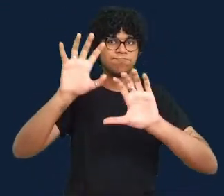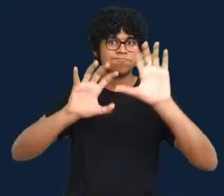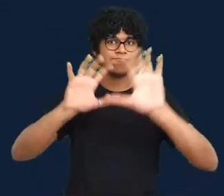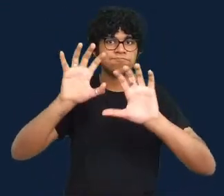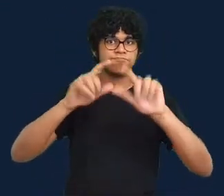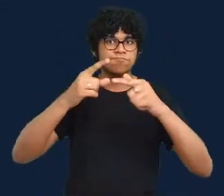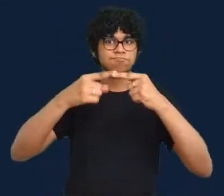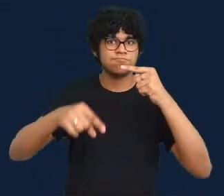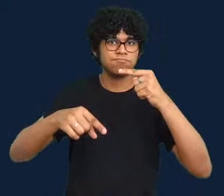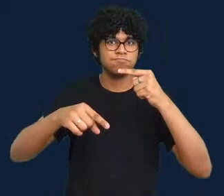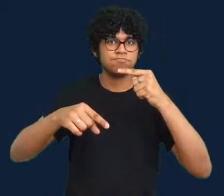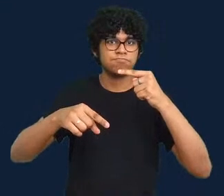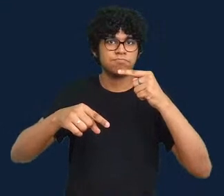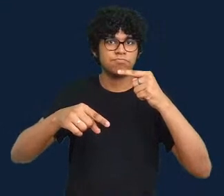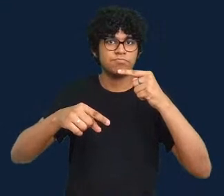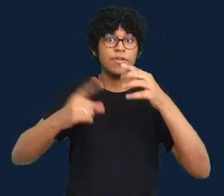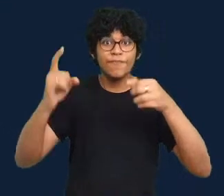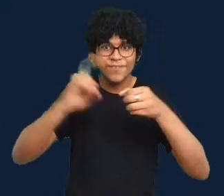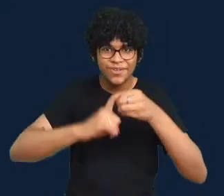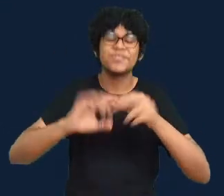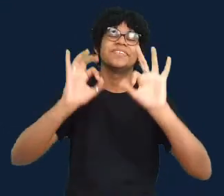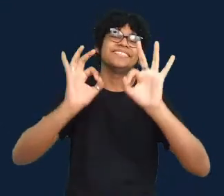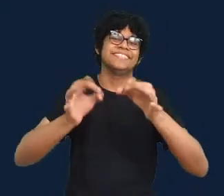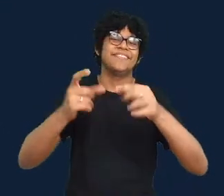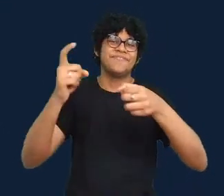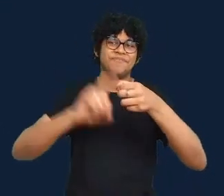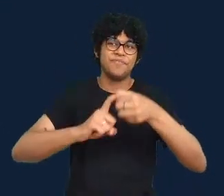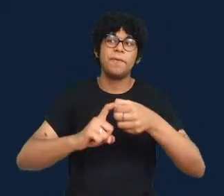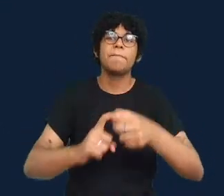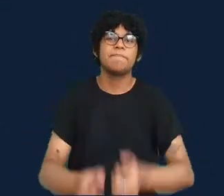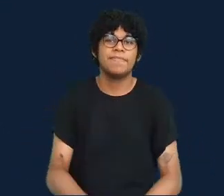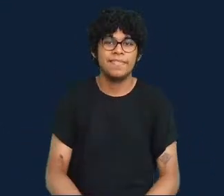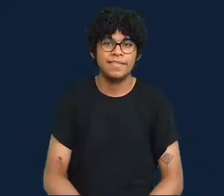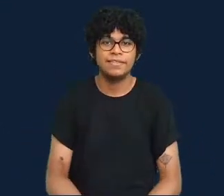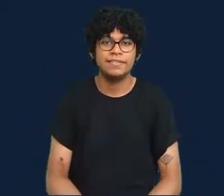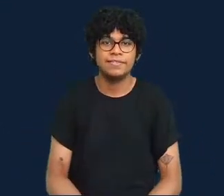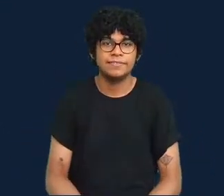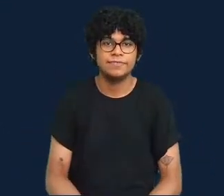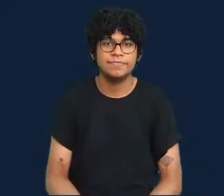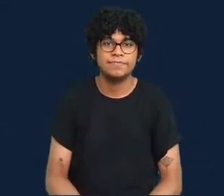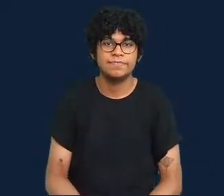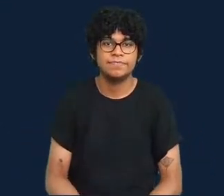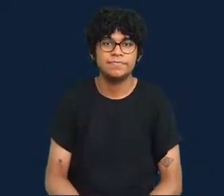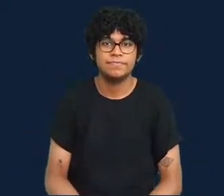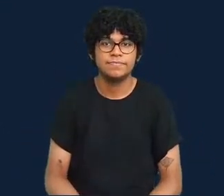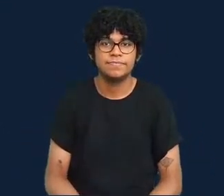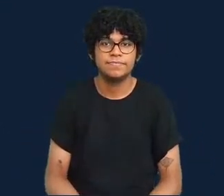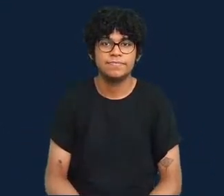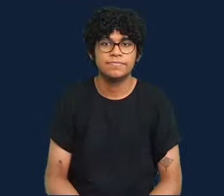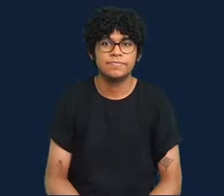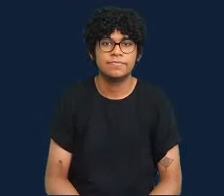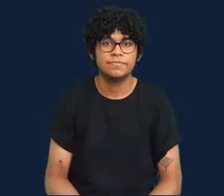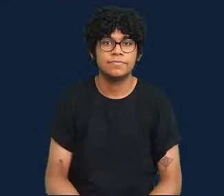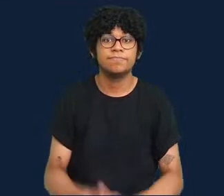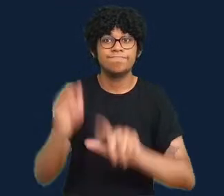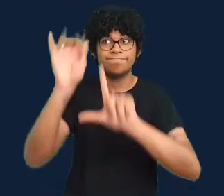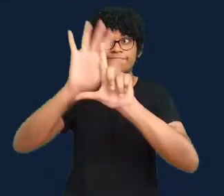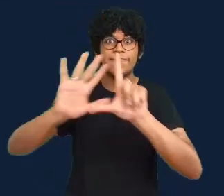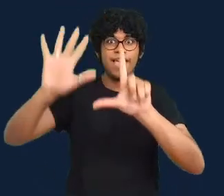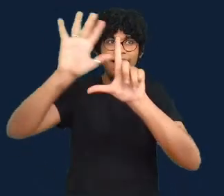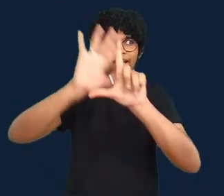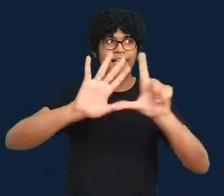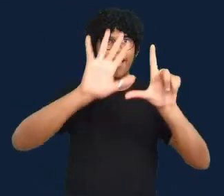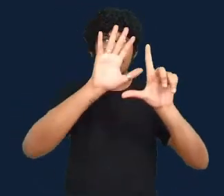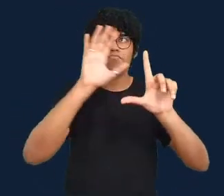Okay. I was saying the Dutch and German COVID dashboards are also very good examples of using data viz